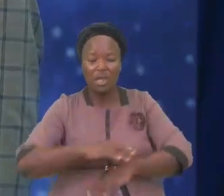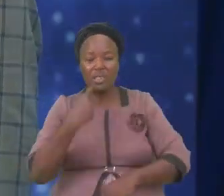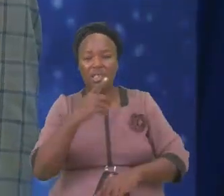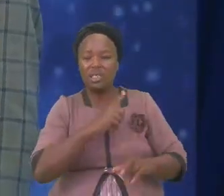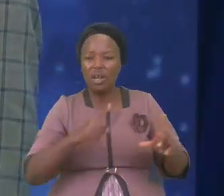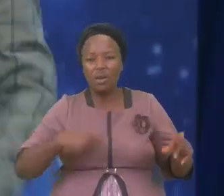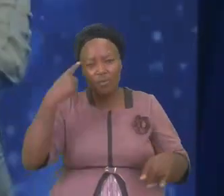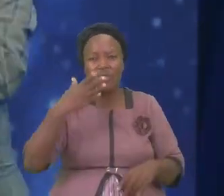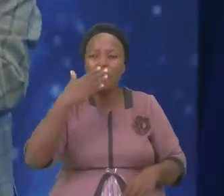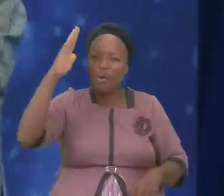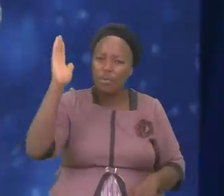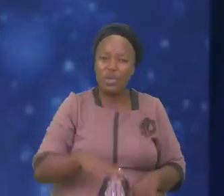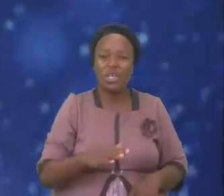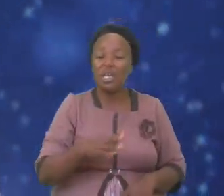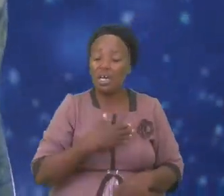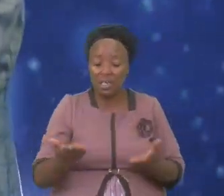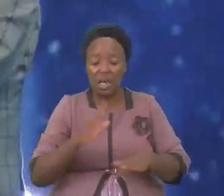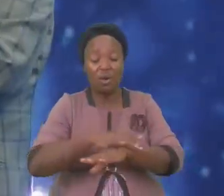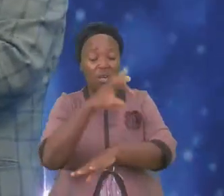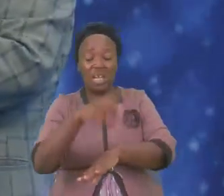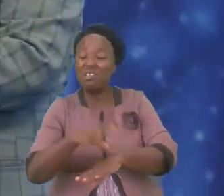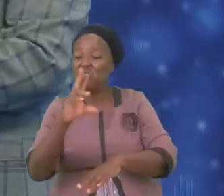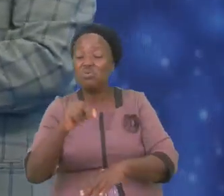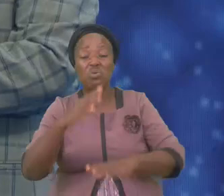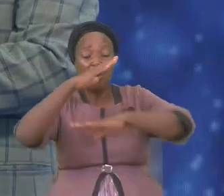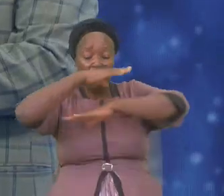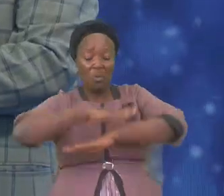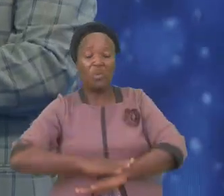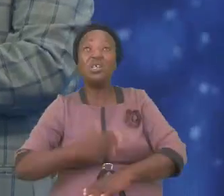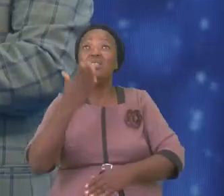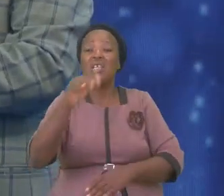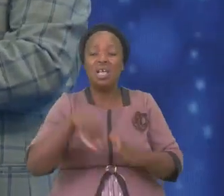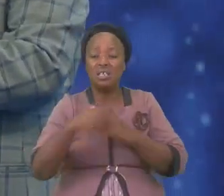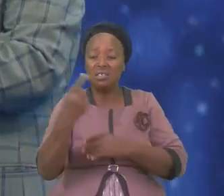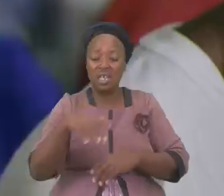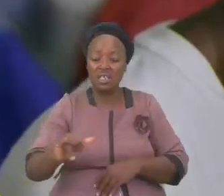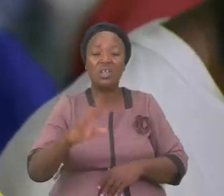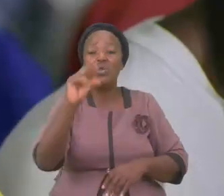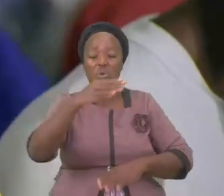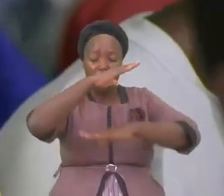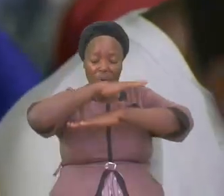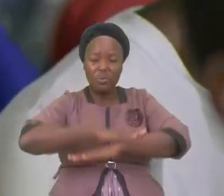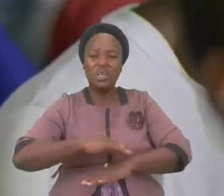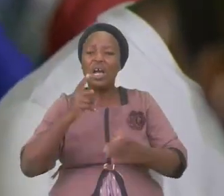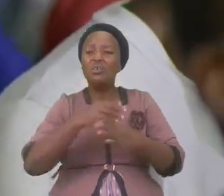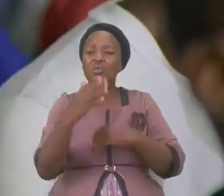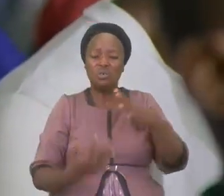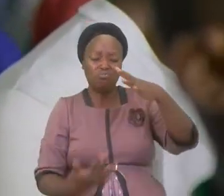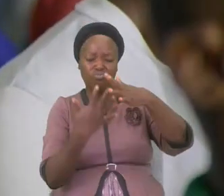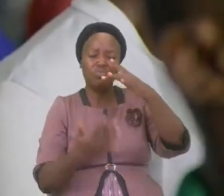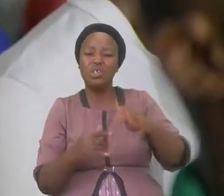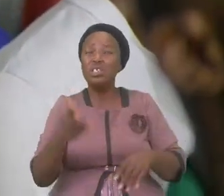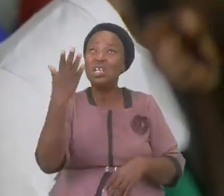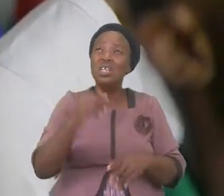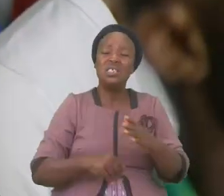eternity, no rest. There's the smoke of their torment ascended up forever and ever. And there is no rest